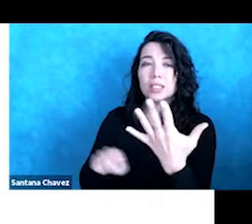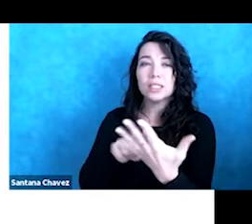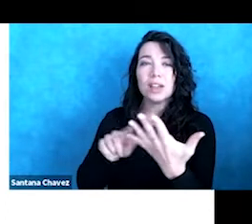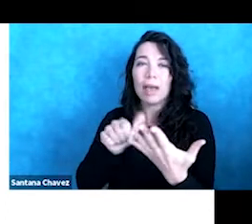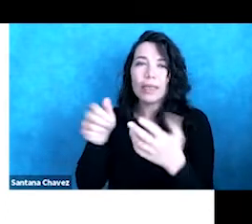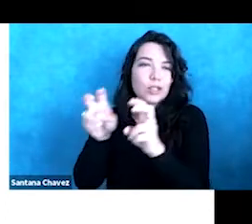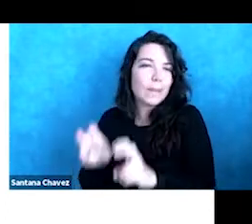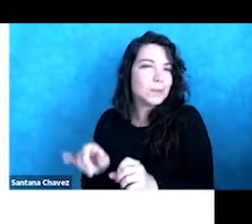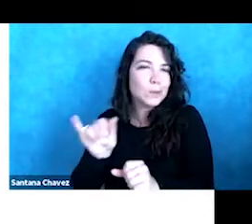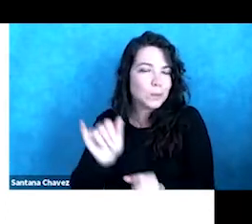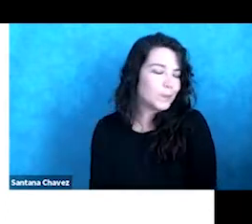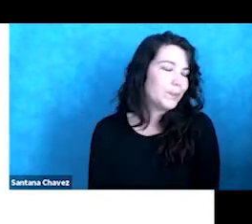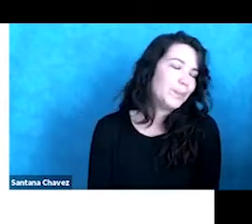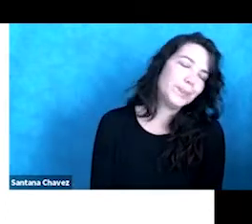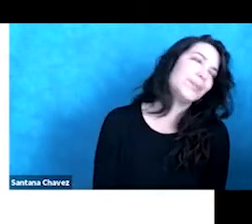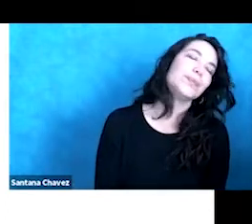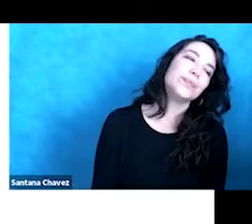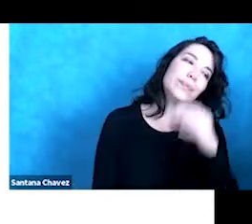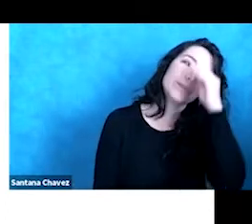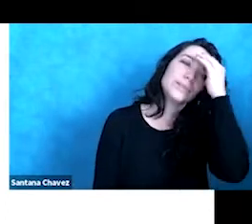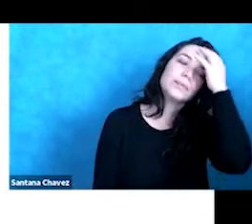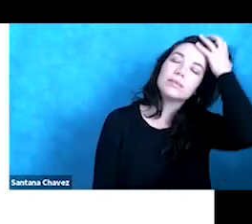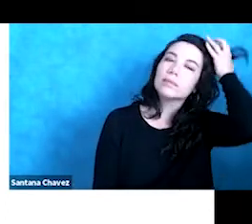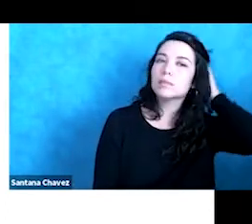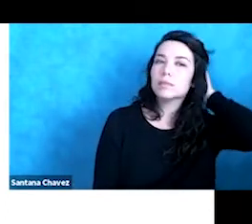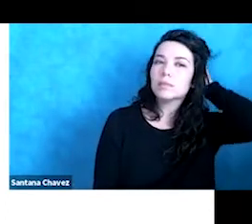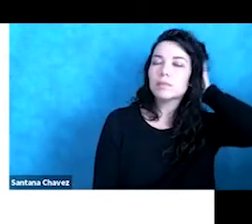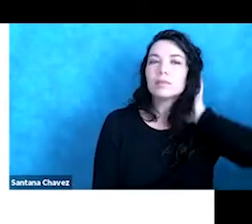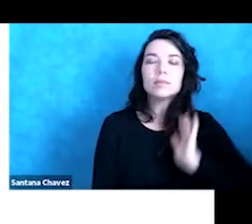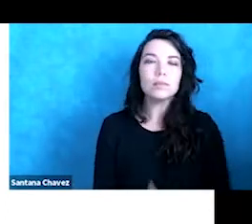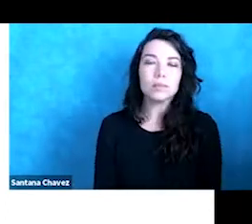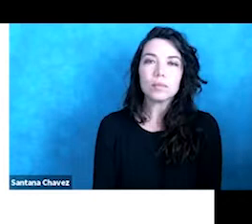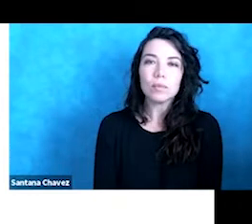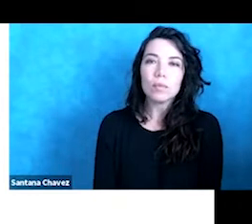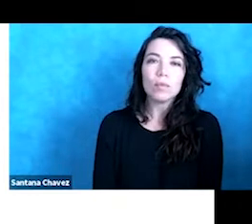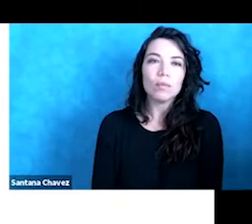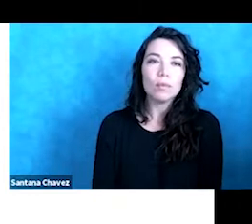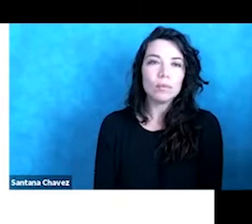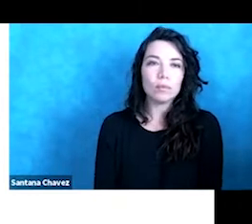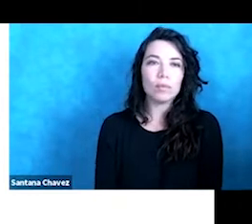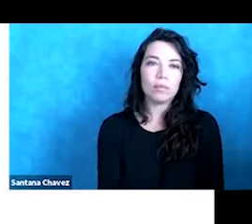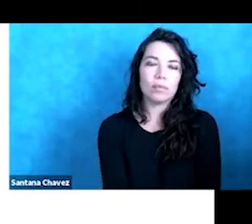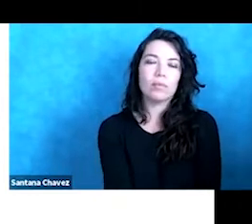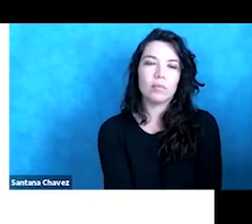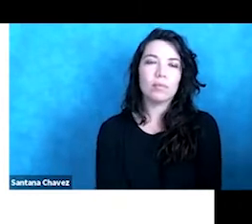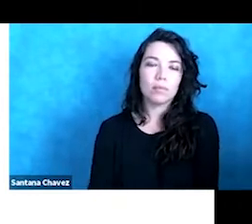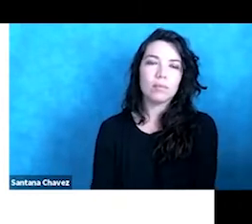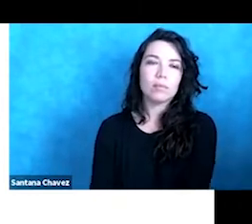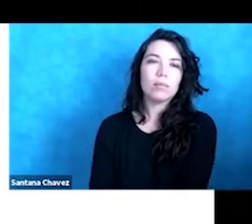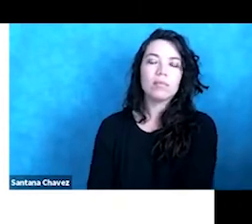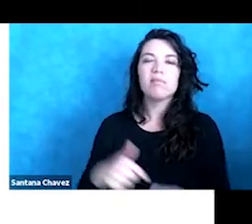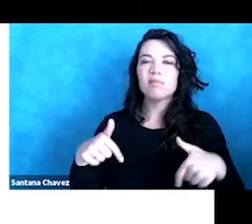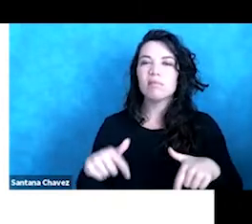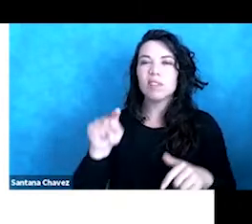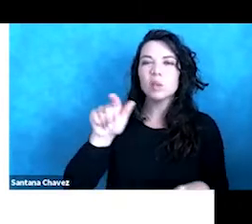The toolkit can be used. We've identified 4 kind of main ways in which the toolkit can be used. There are lots of other